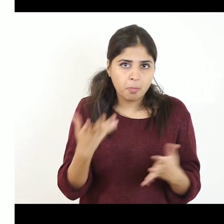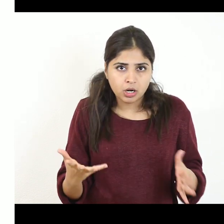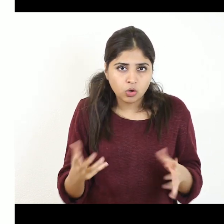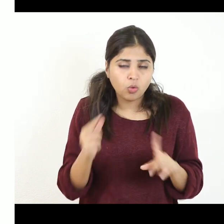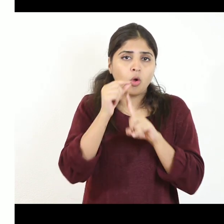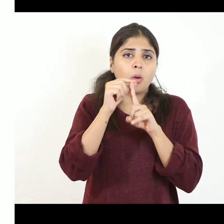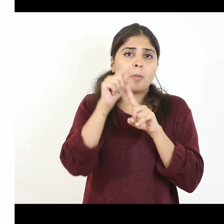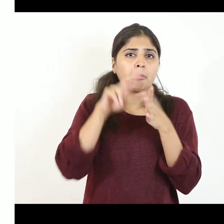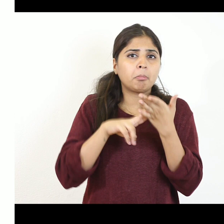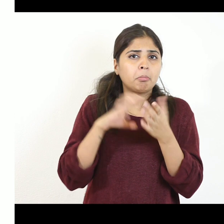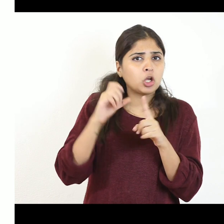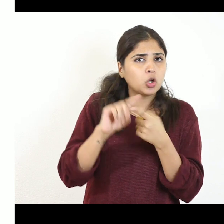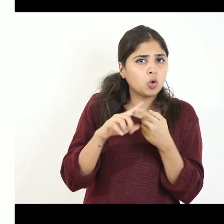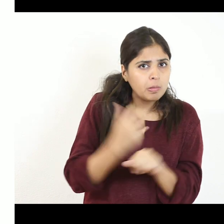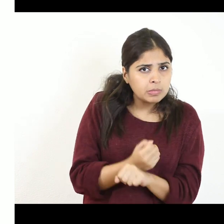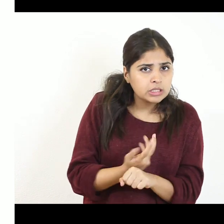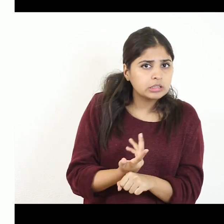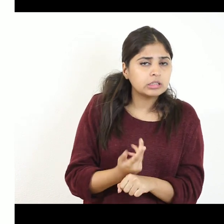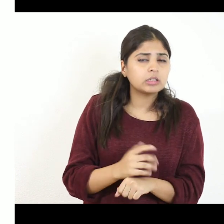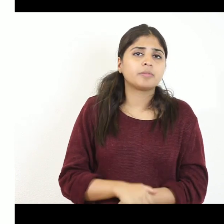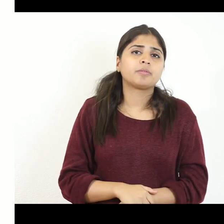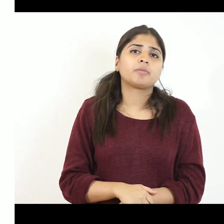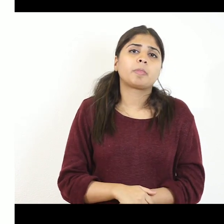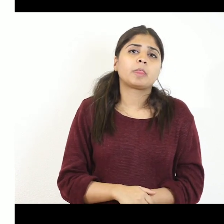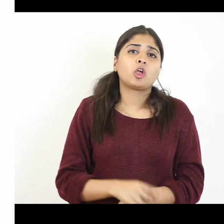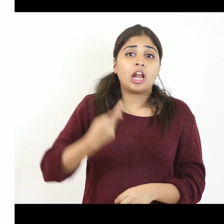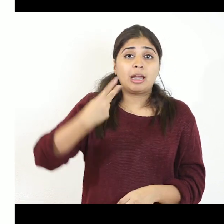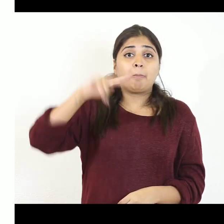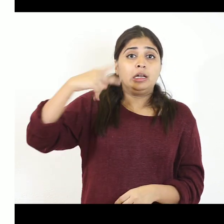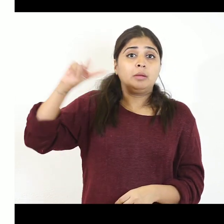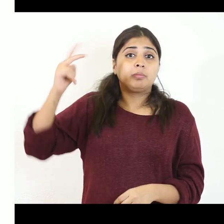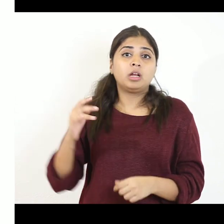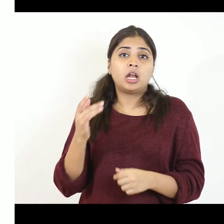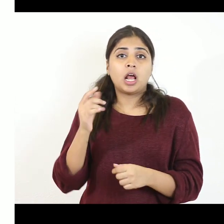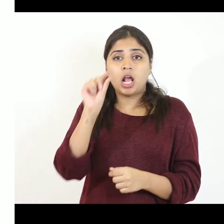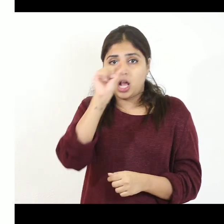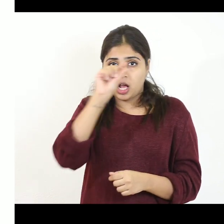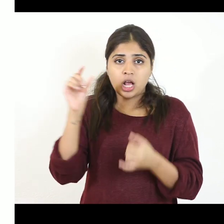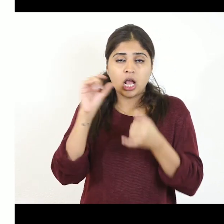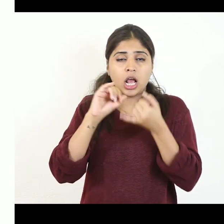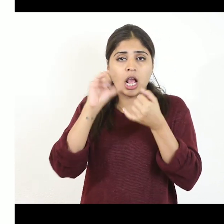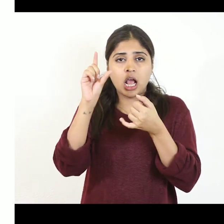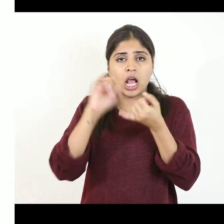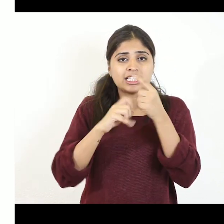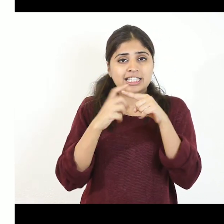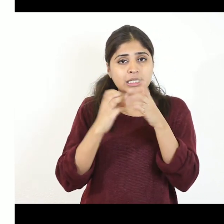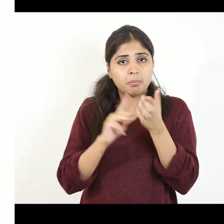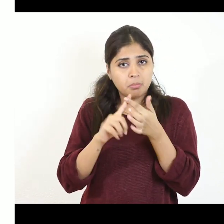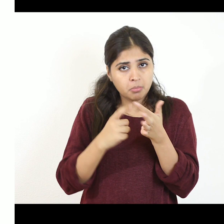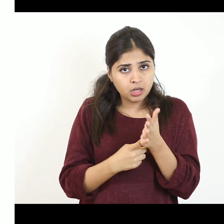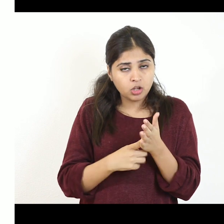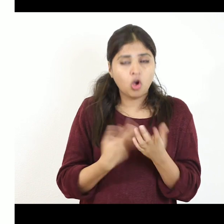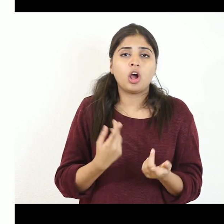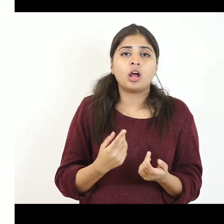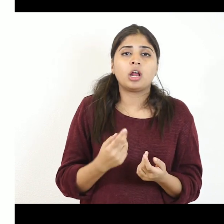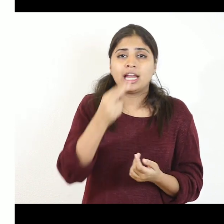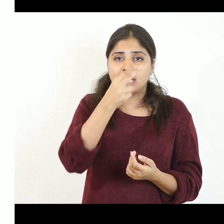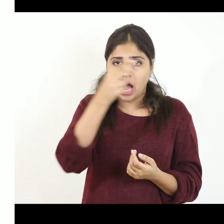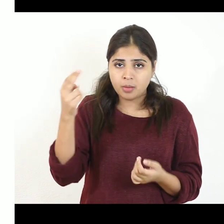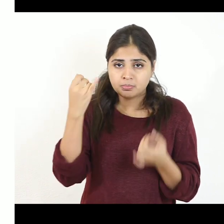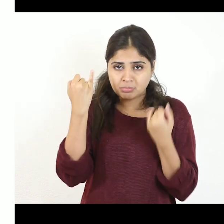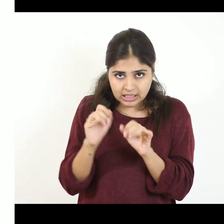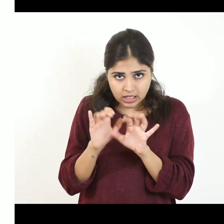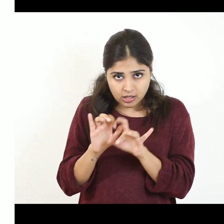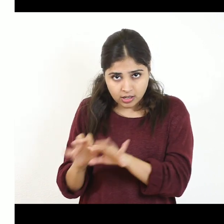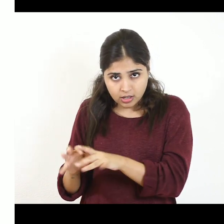duplicate customers, typing error in the name or address field, inappropriate entries